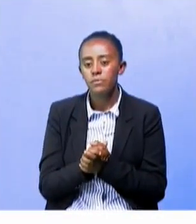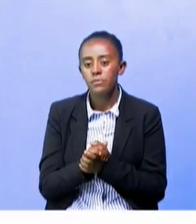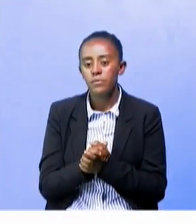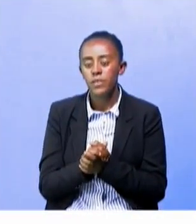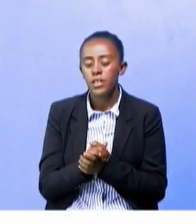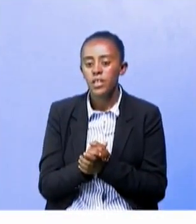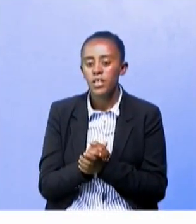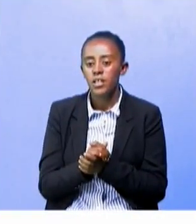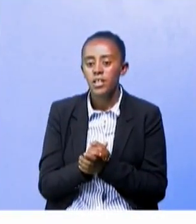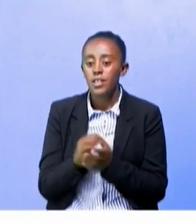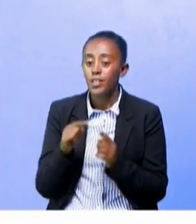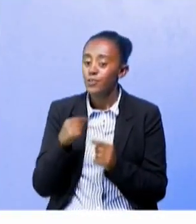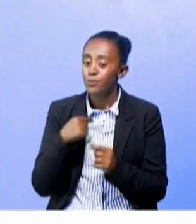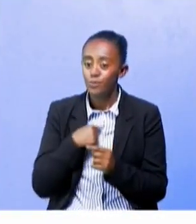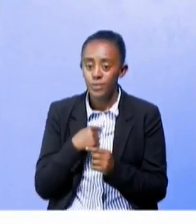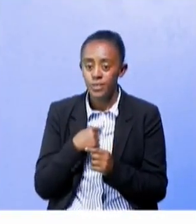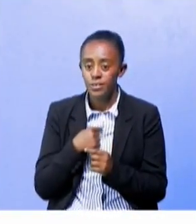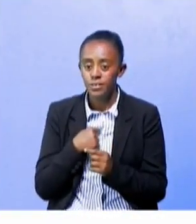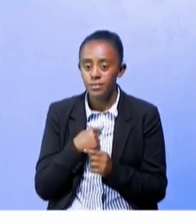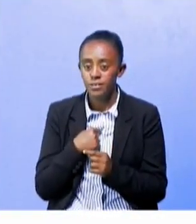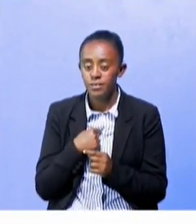to me,